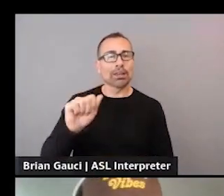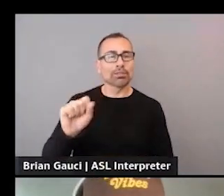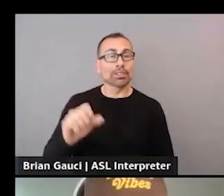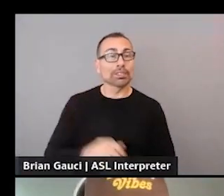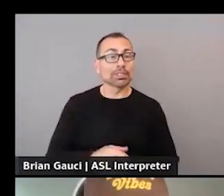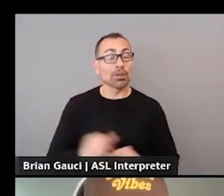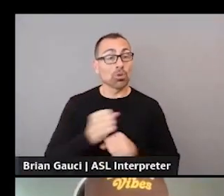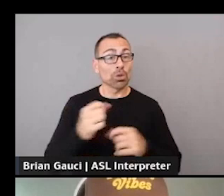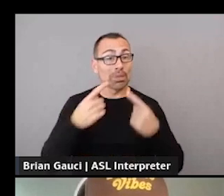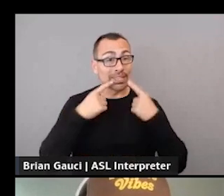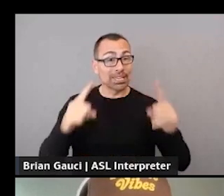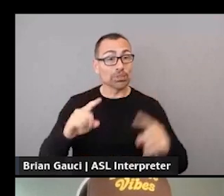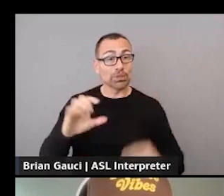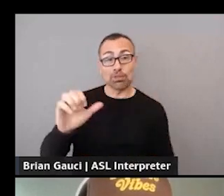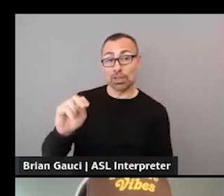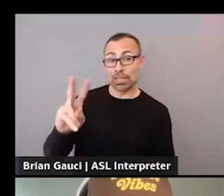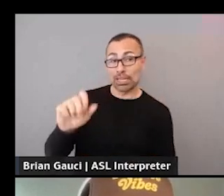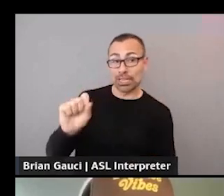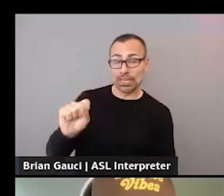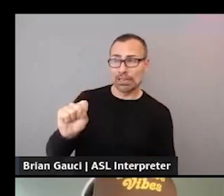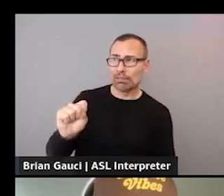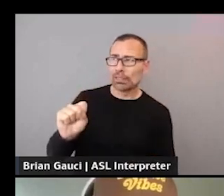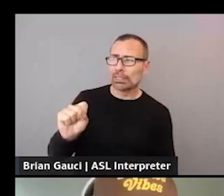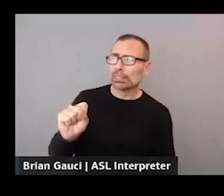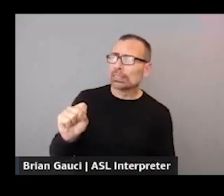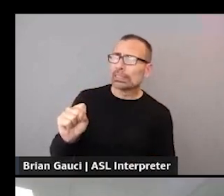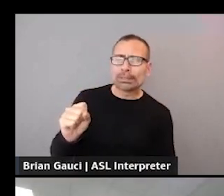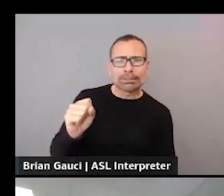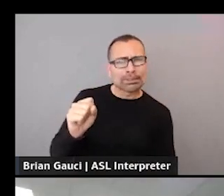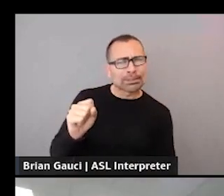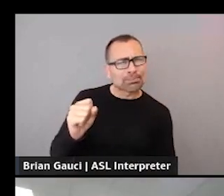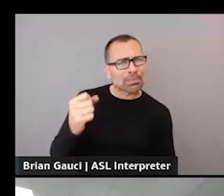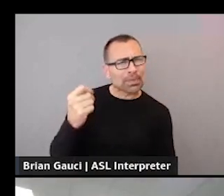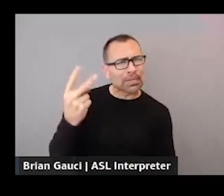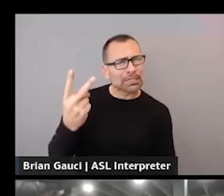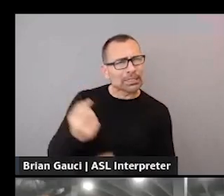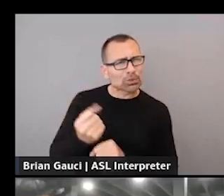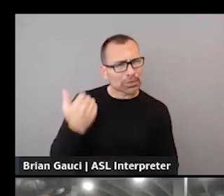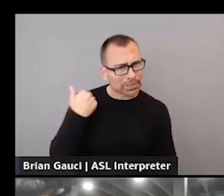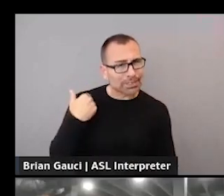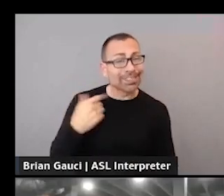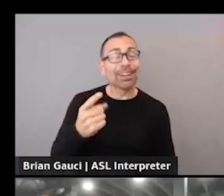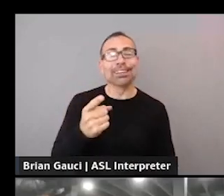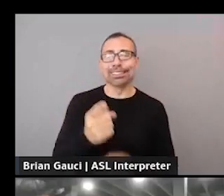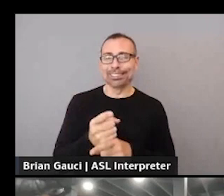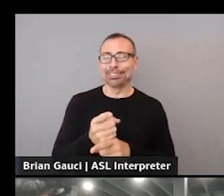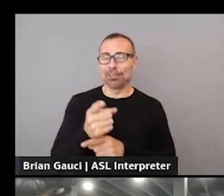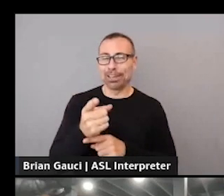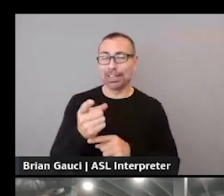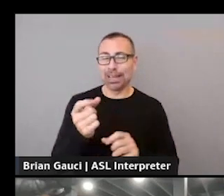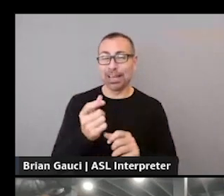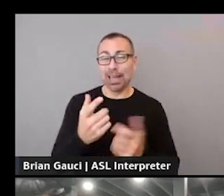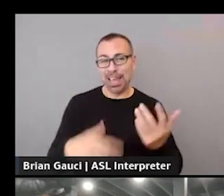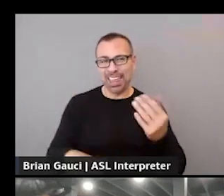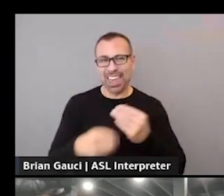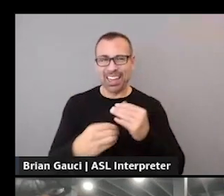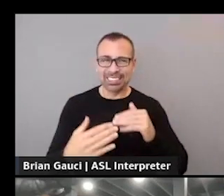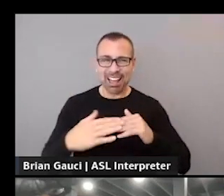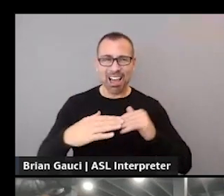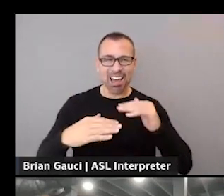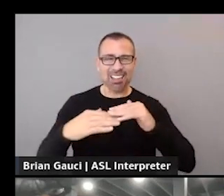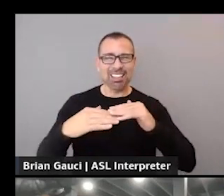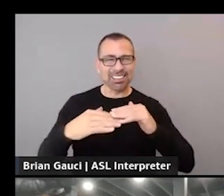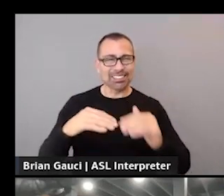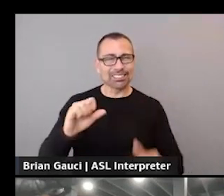announcement for Canvas 2 years ago now. And you're right. It adds a layer on top of